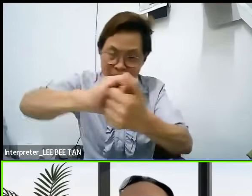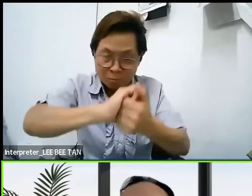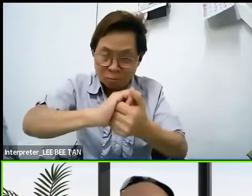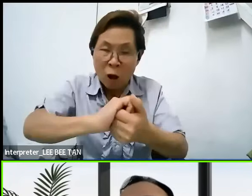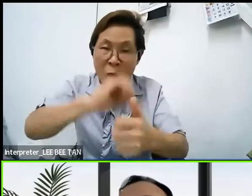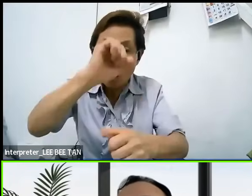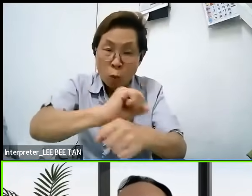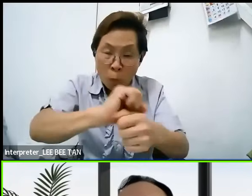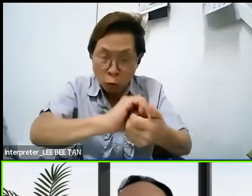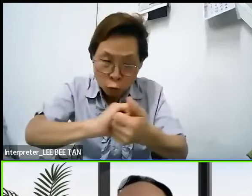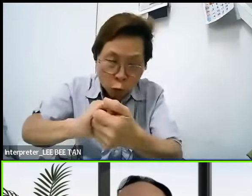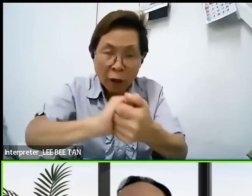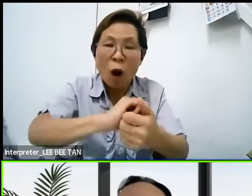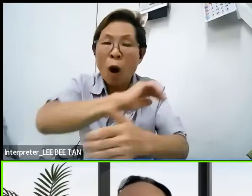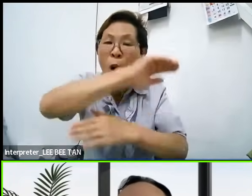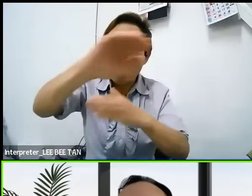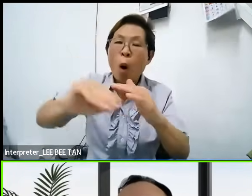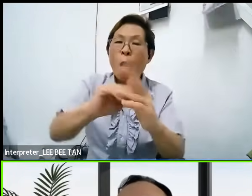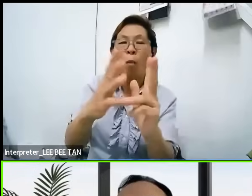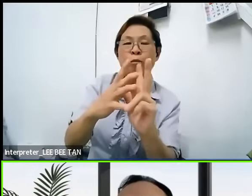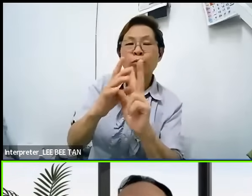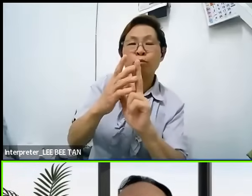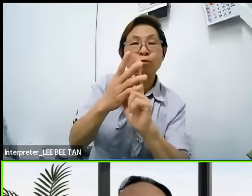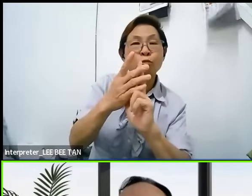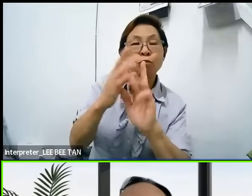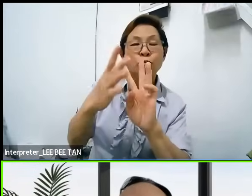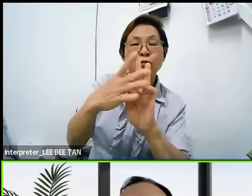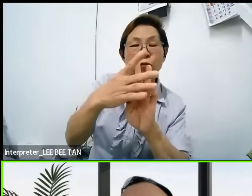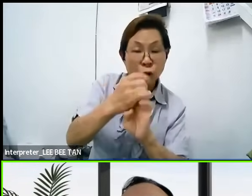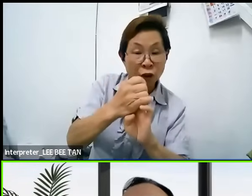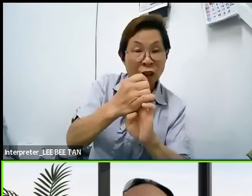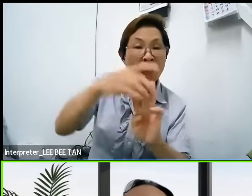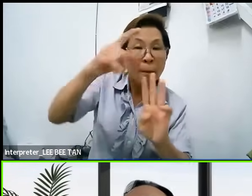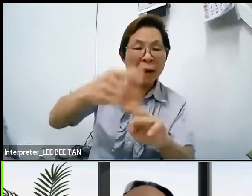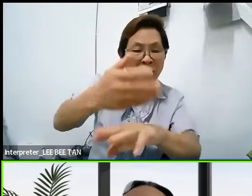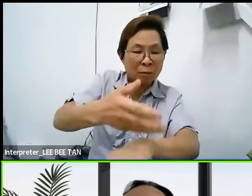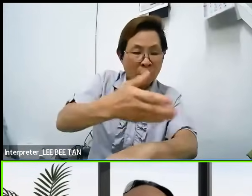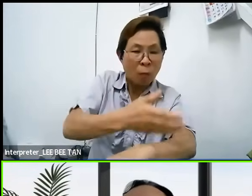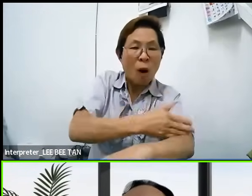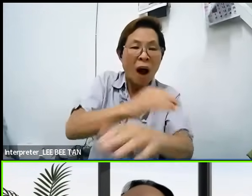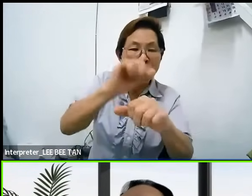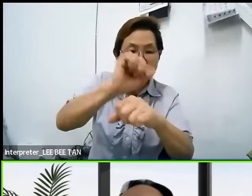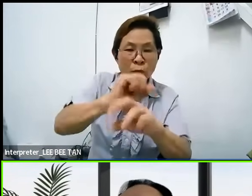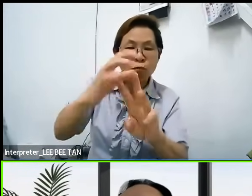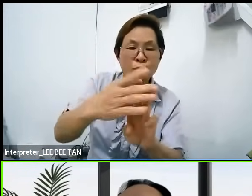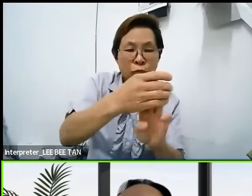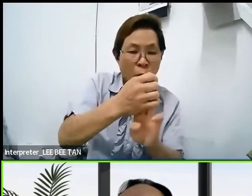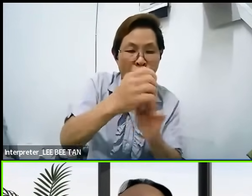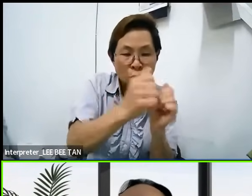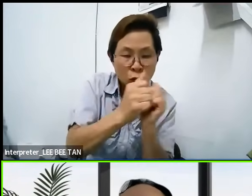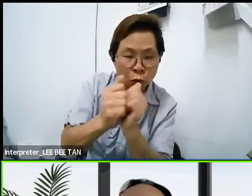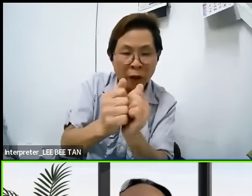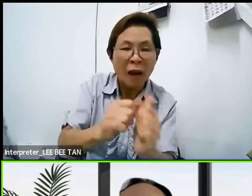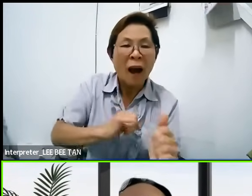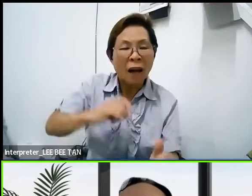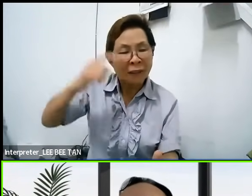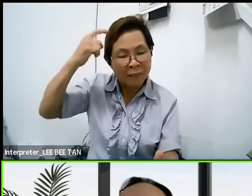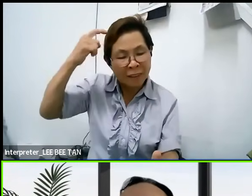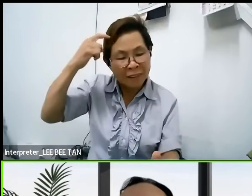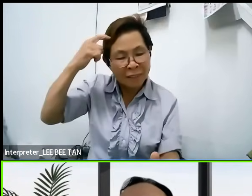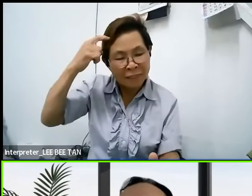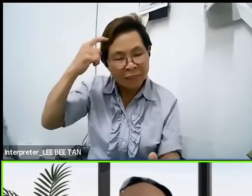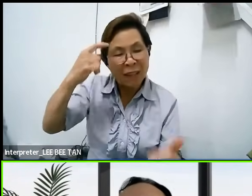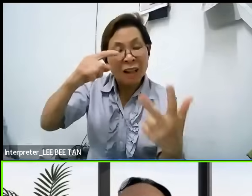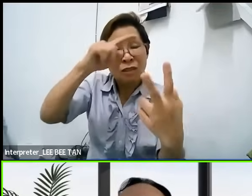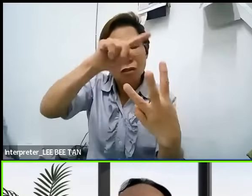together. Everything, all three, must be improved and work together. So I think this is very three